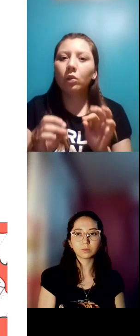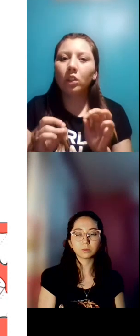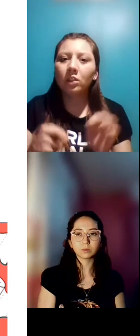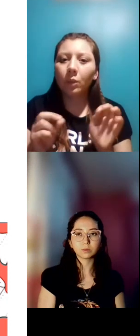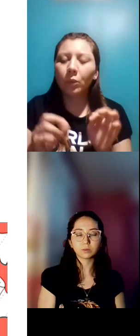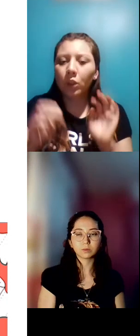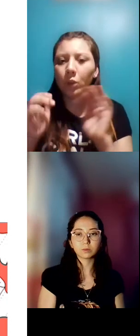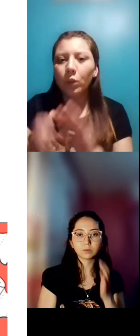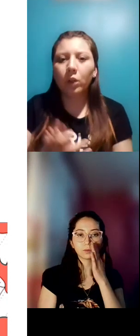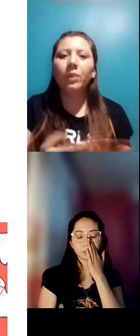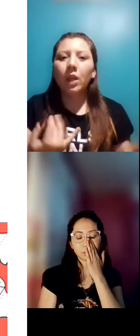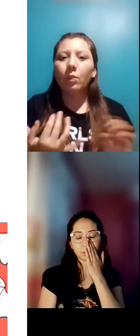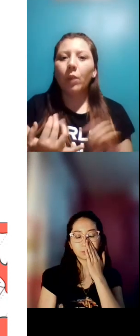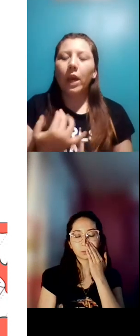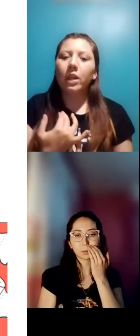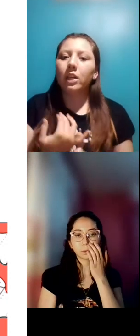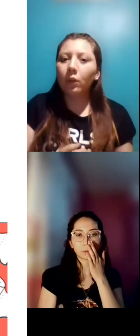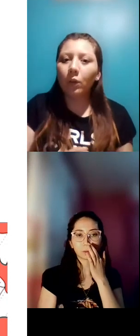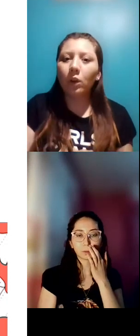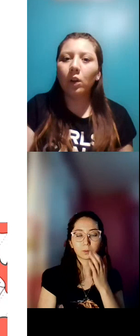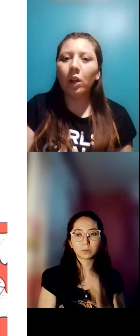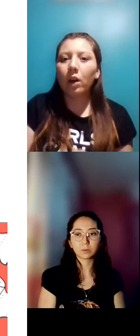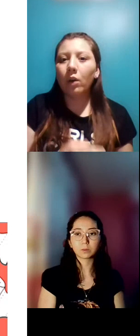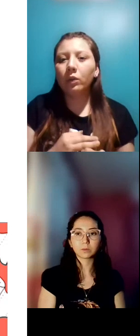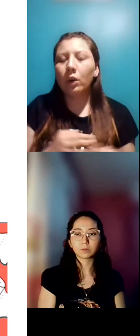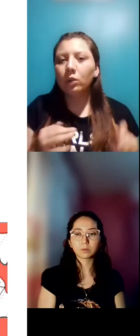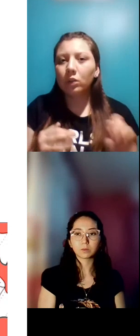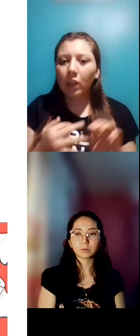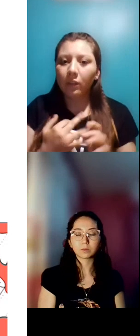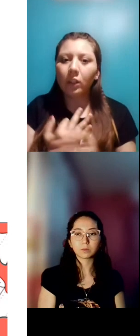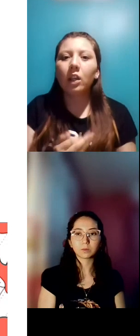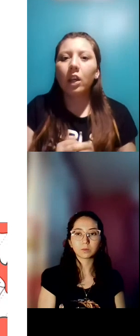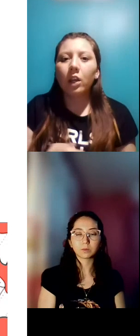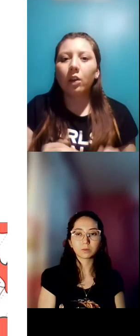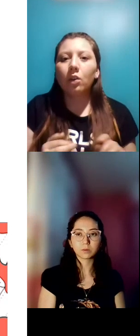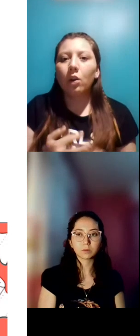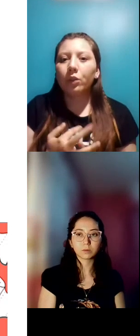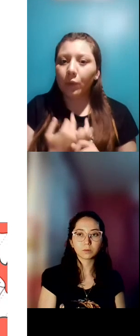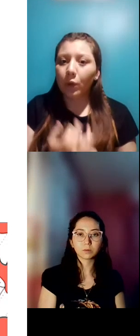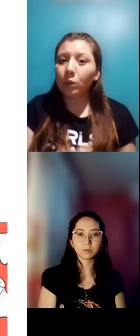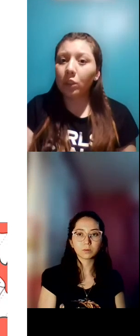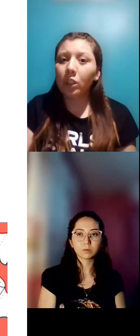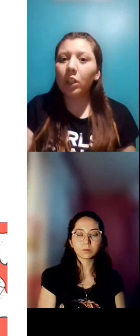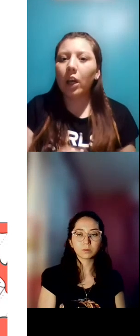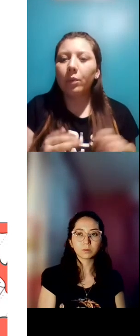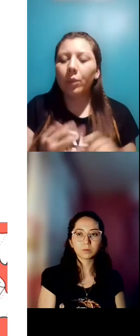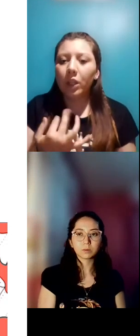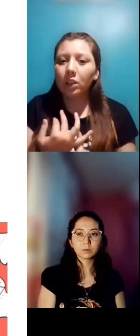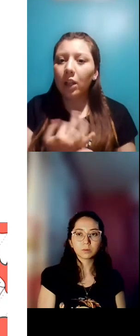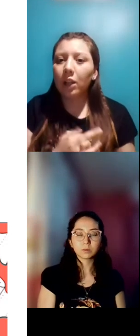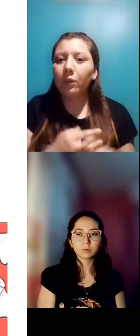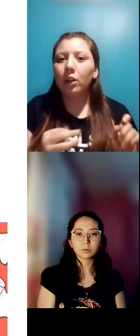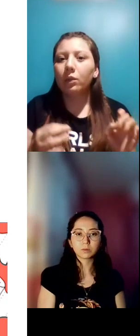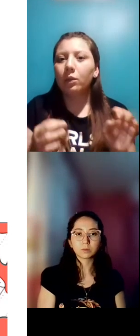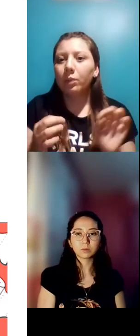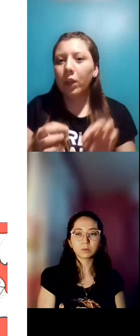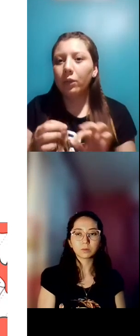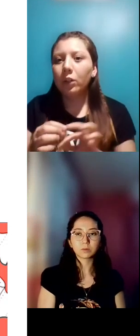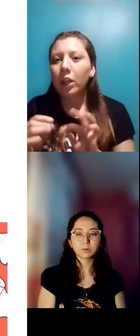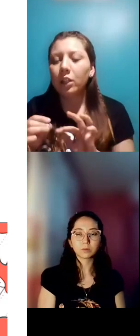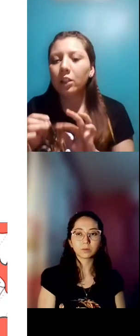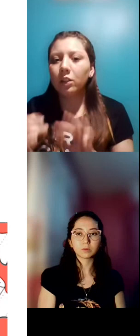home until symptoms improve, by careful about food safety, goat fruity and vegetal